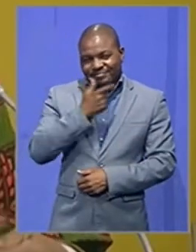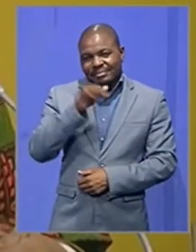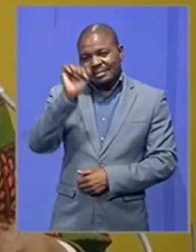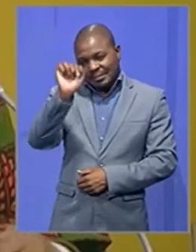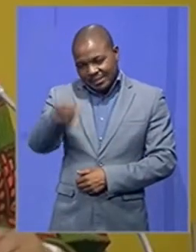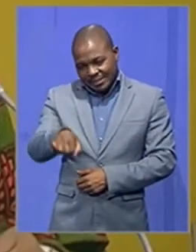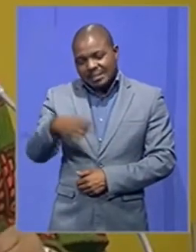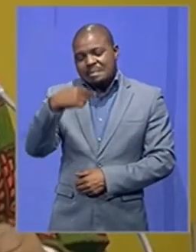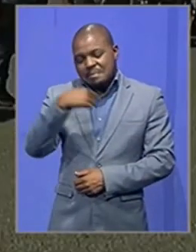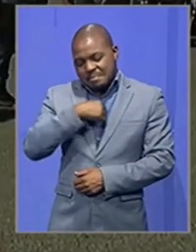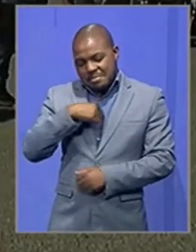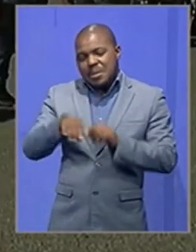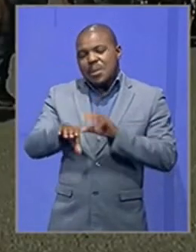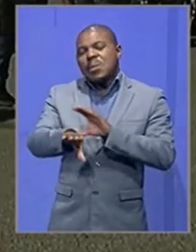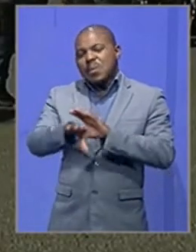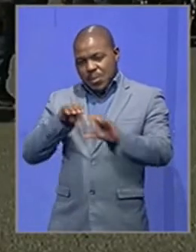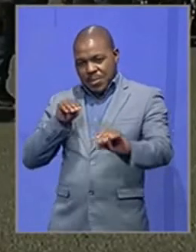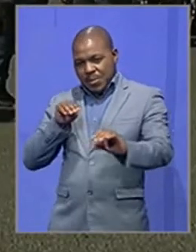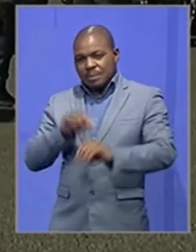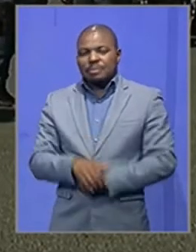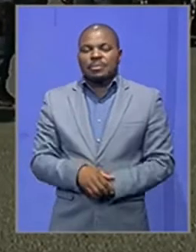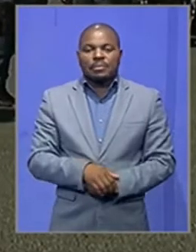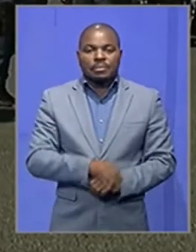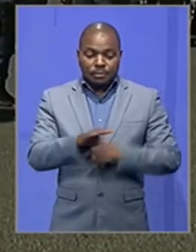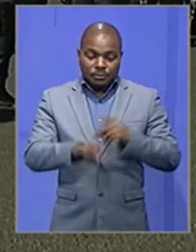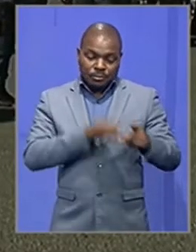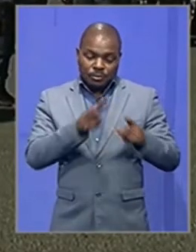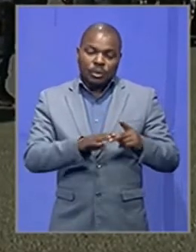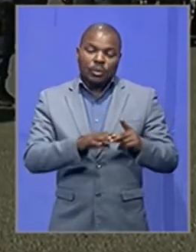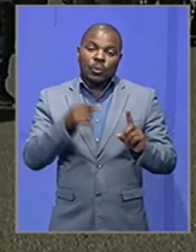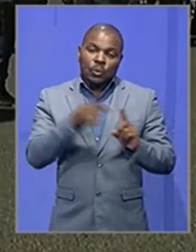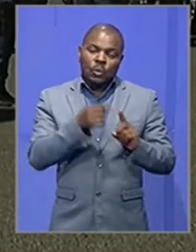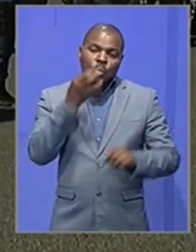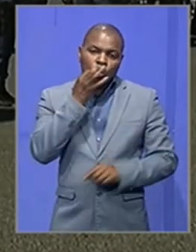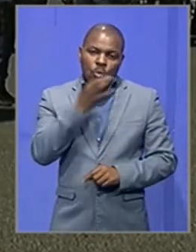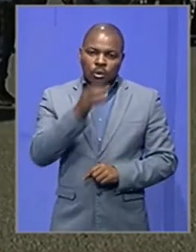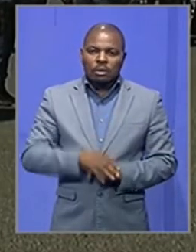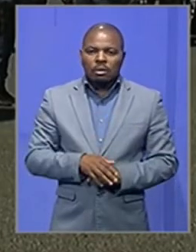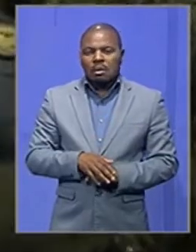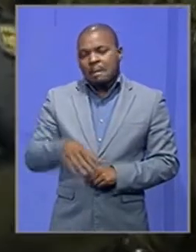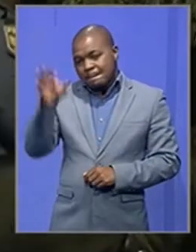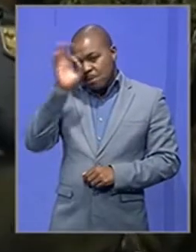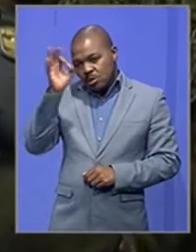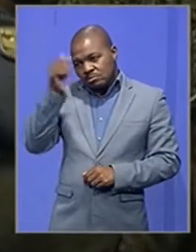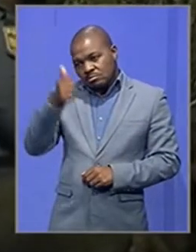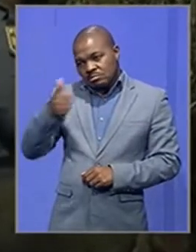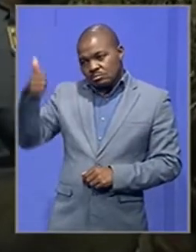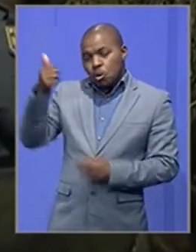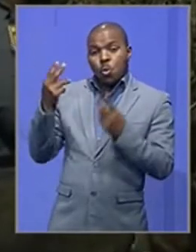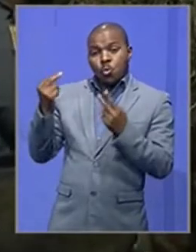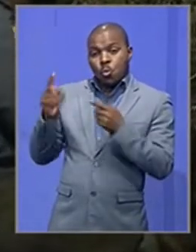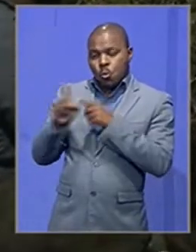I withdraw. O garetse ka la gore o tlile go netefatsa fa mokomišenara wa sepodisi yo mošwa a tlile